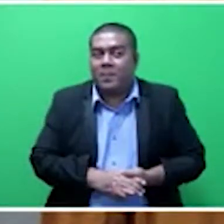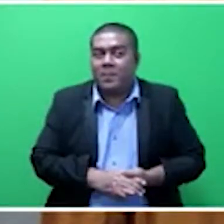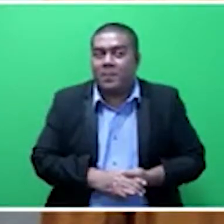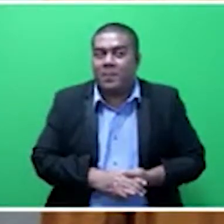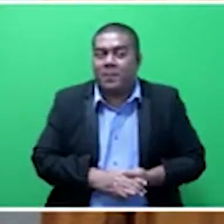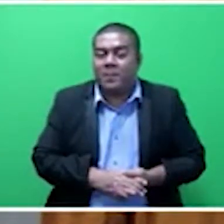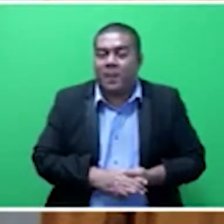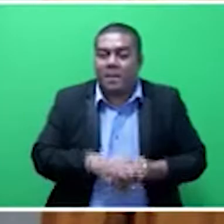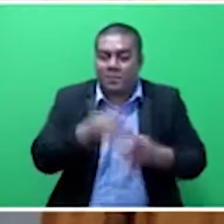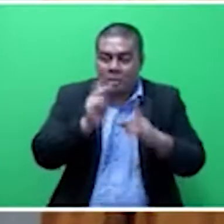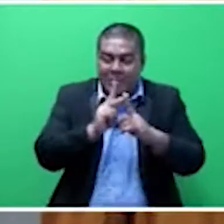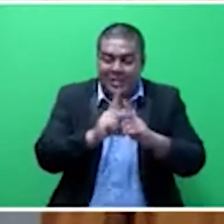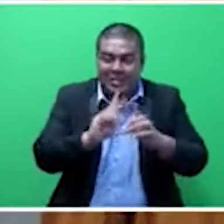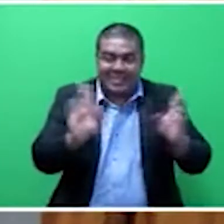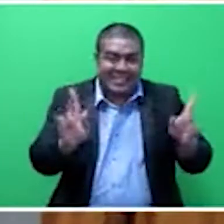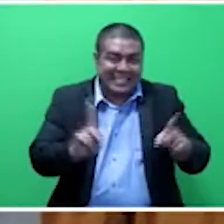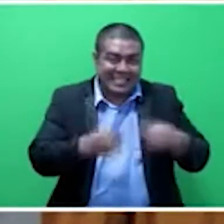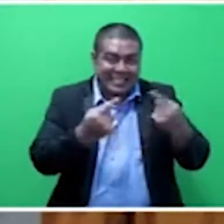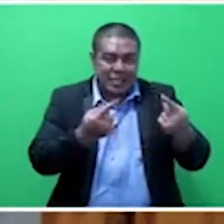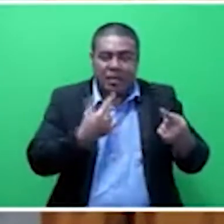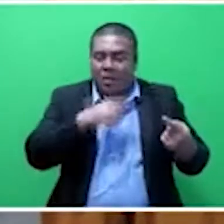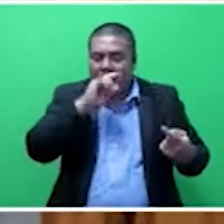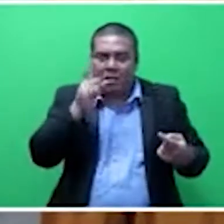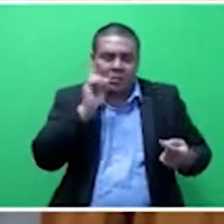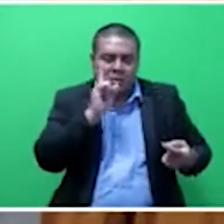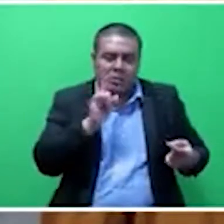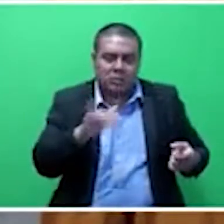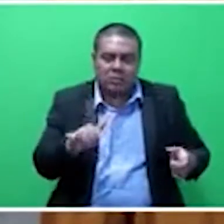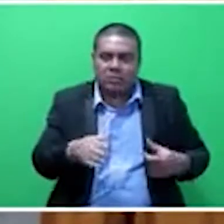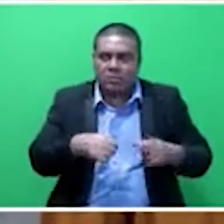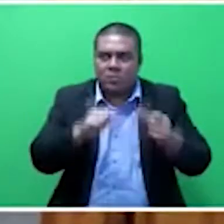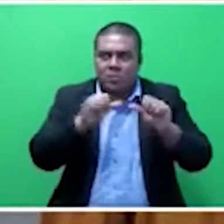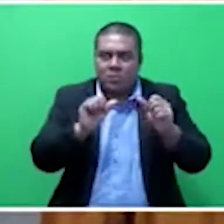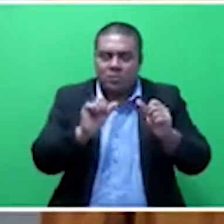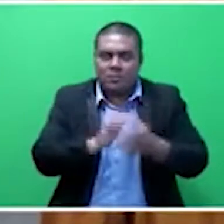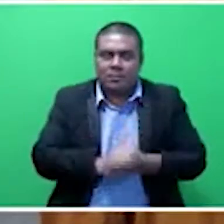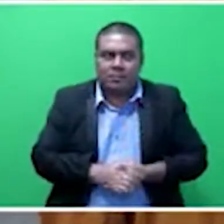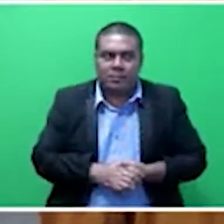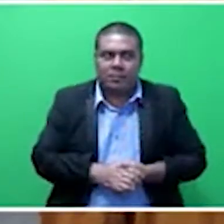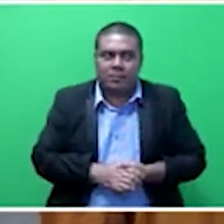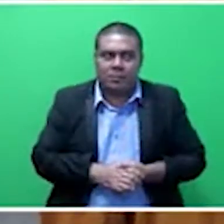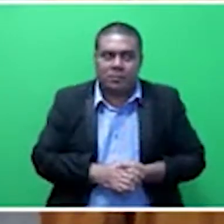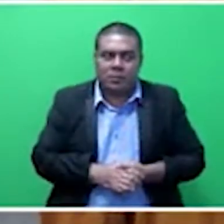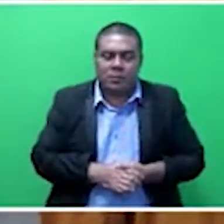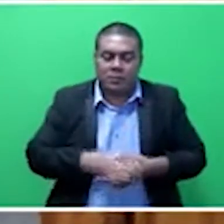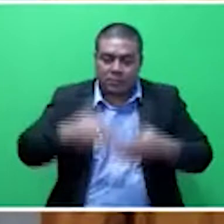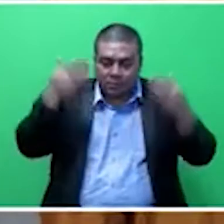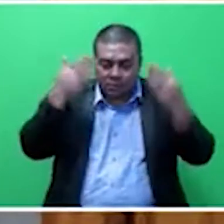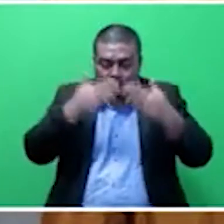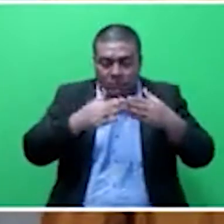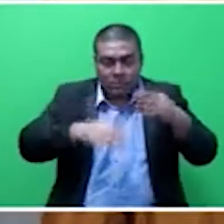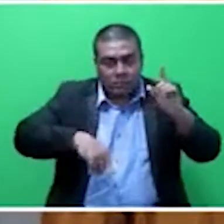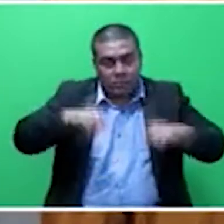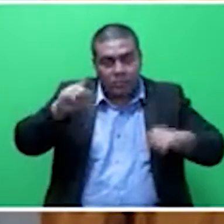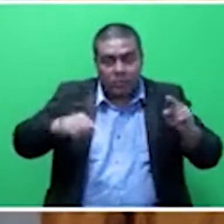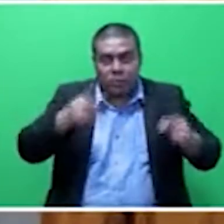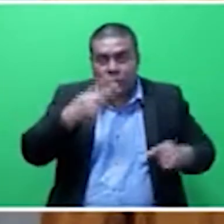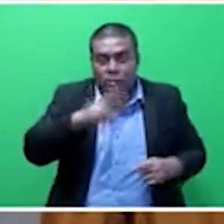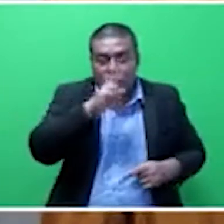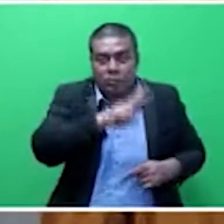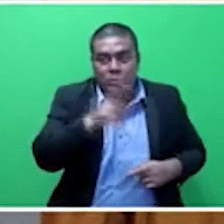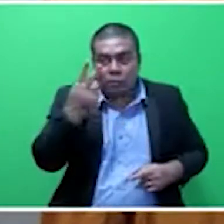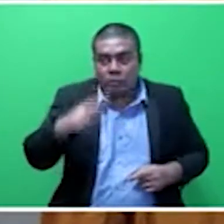who can't see the progress of every Fijian. Mr. Speaker, they forget the initiatives given in this 22-23